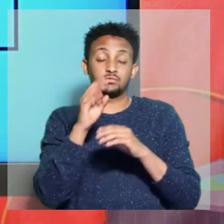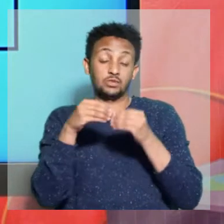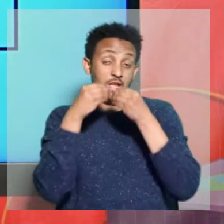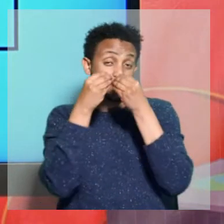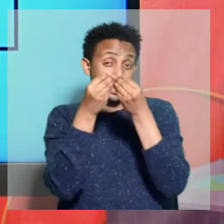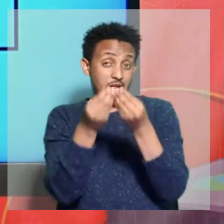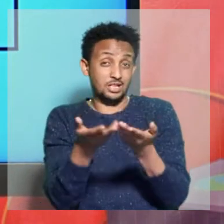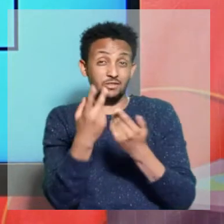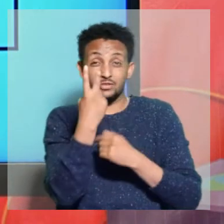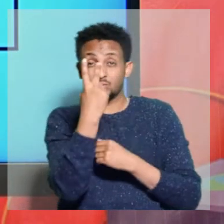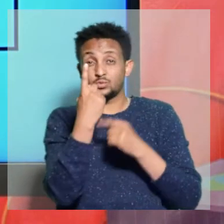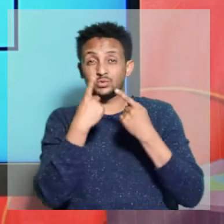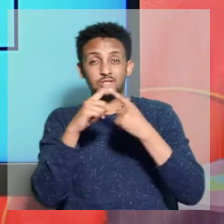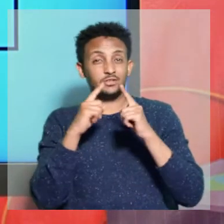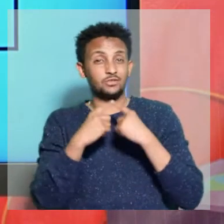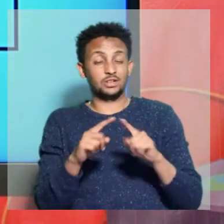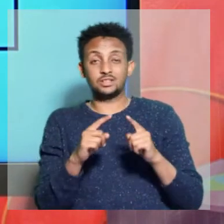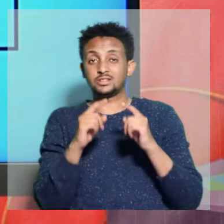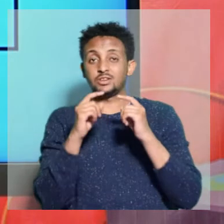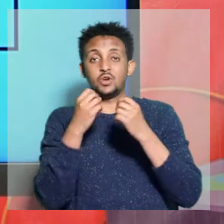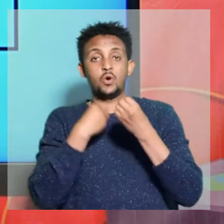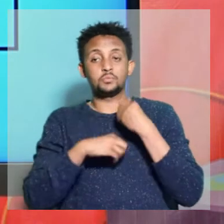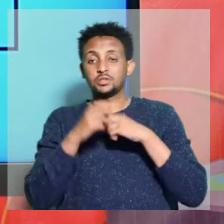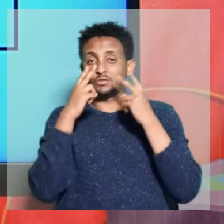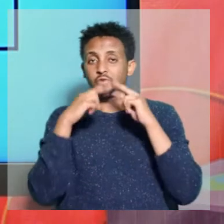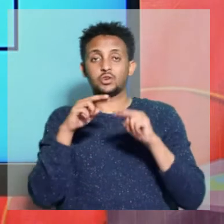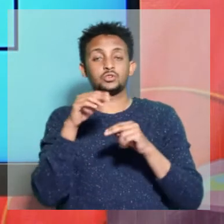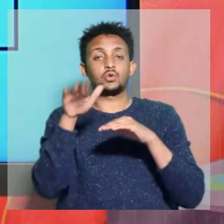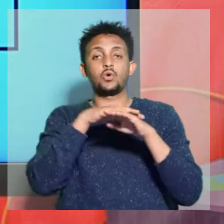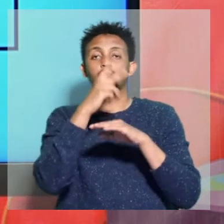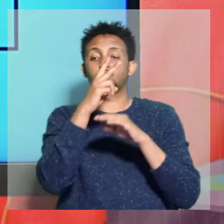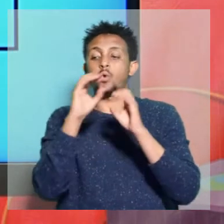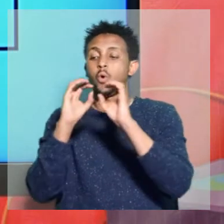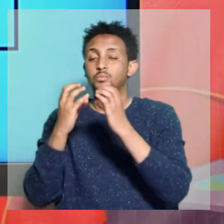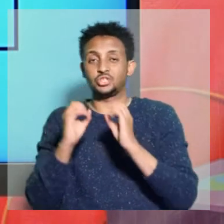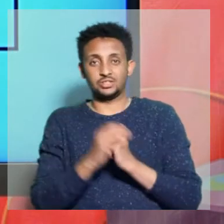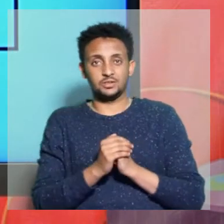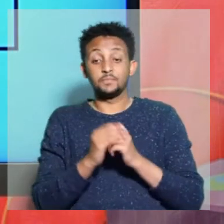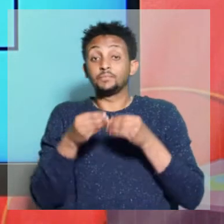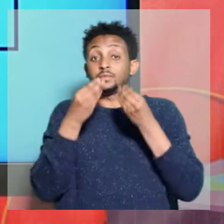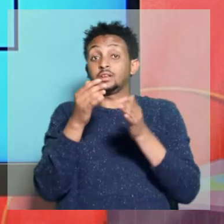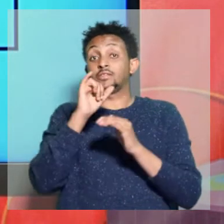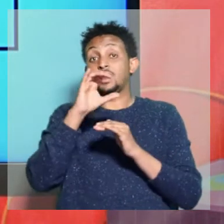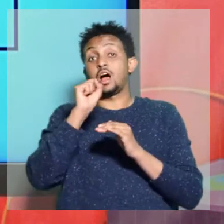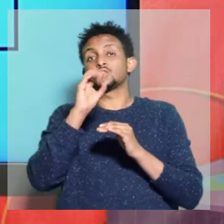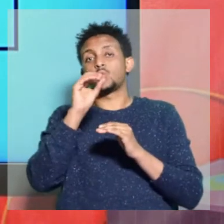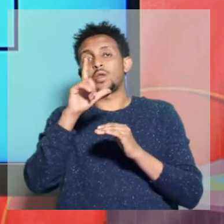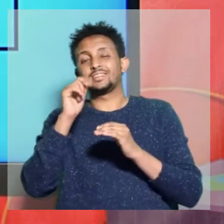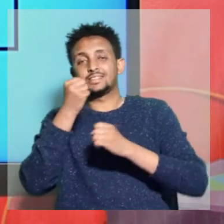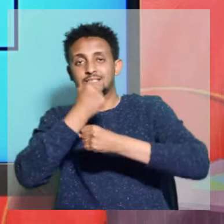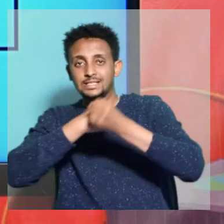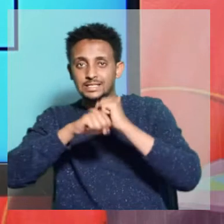given two different isolated objects, mainly focus only for two objects, for a given isolated